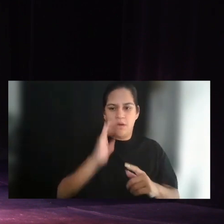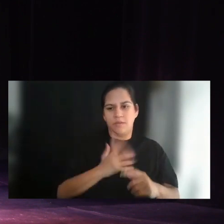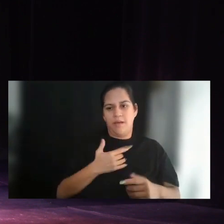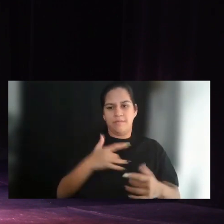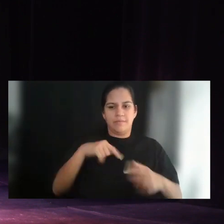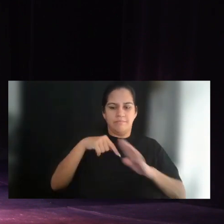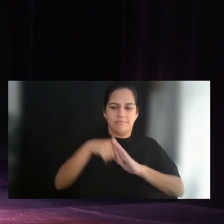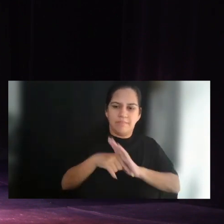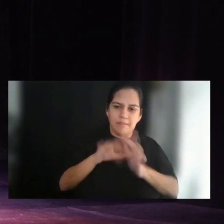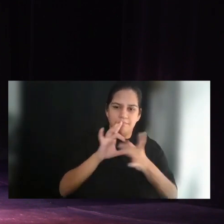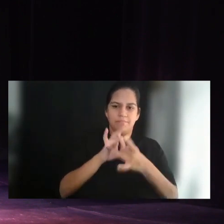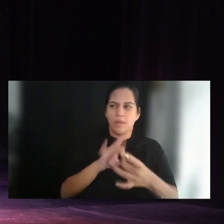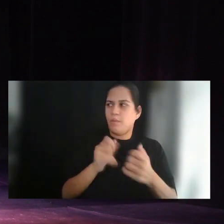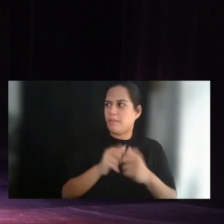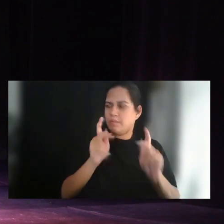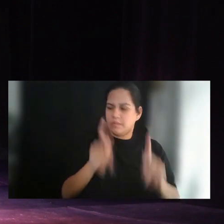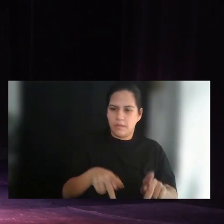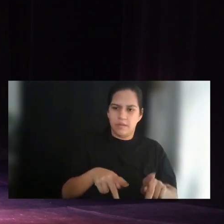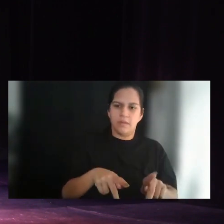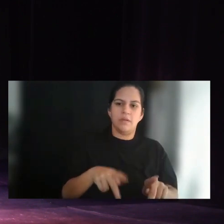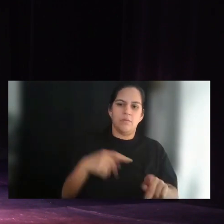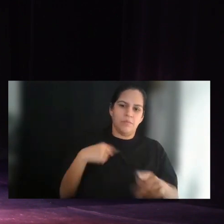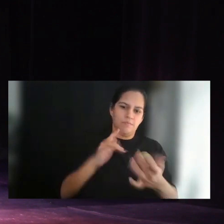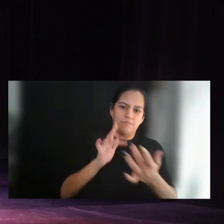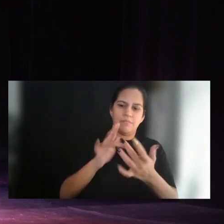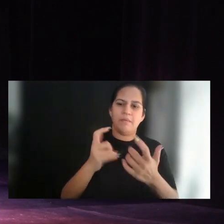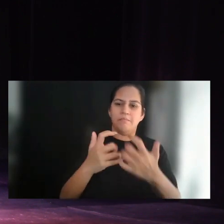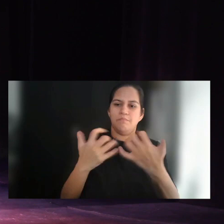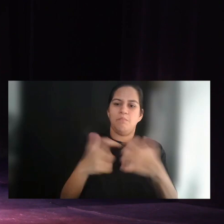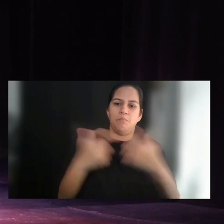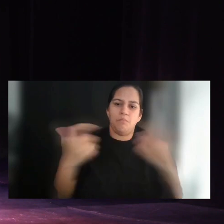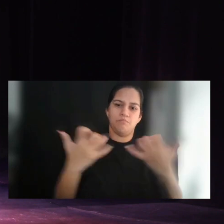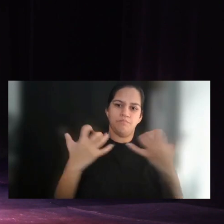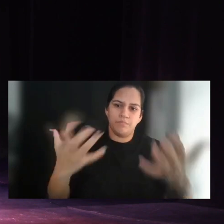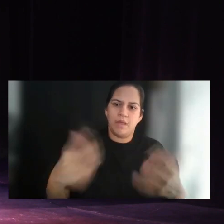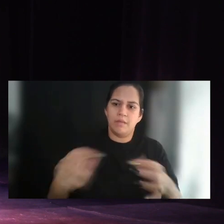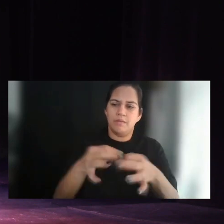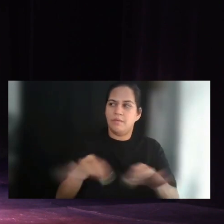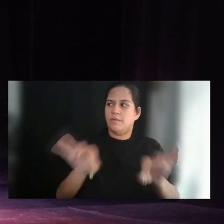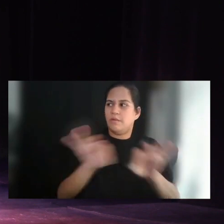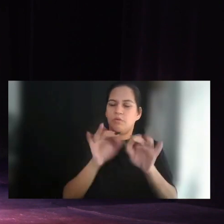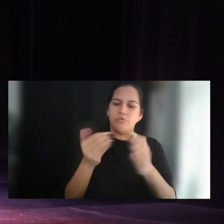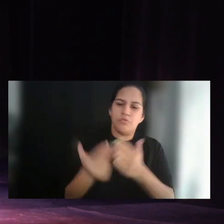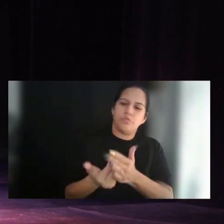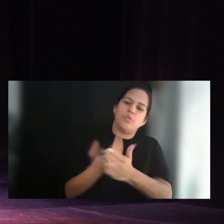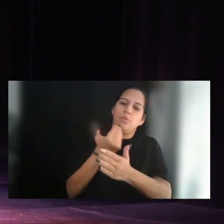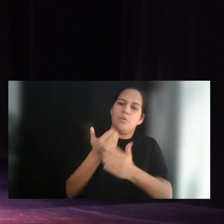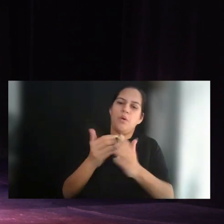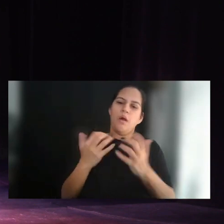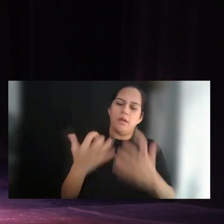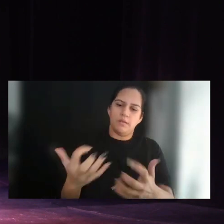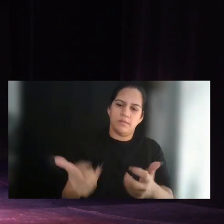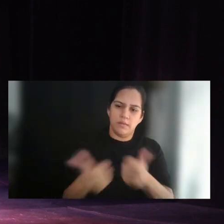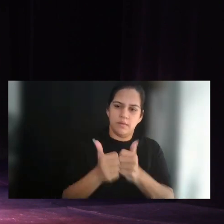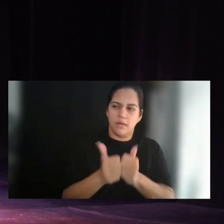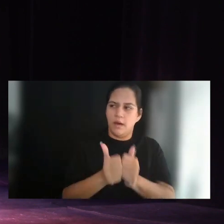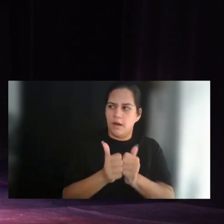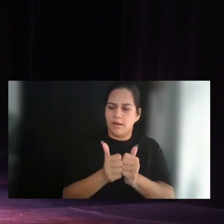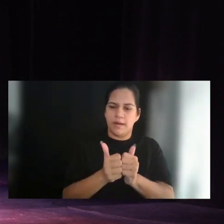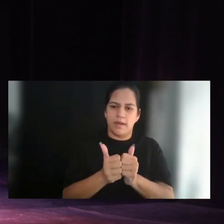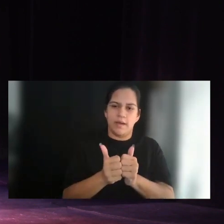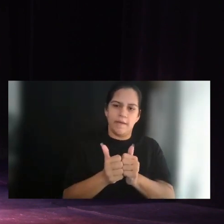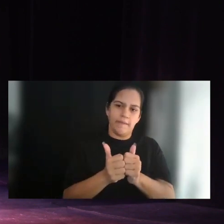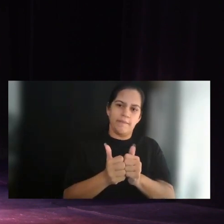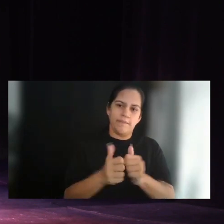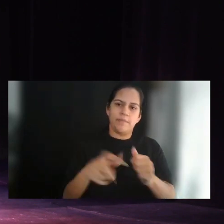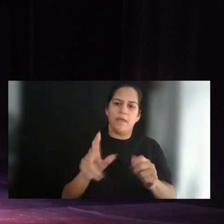might have reached a larger audience and those critical new audiences together. The second example I just want to speak about is Mahabharata. So we